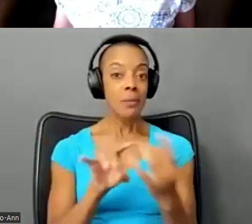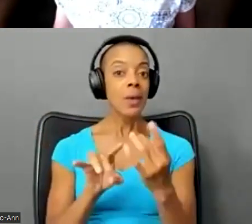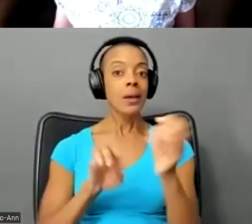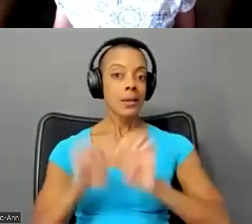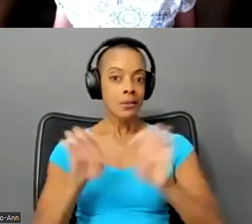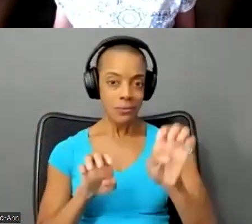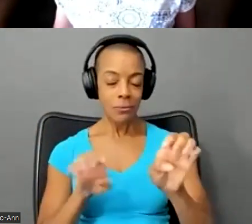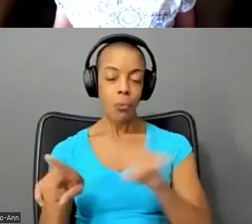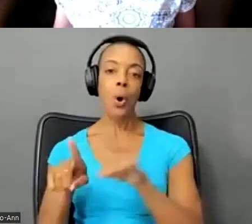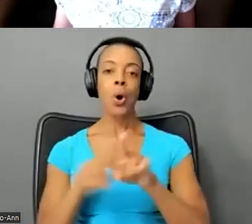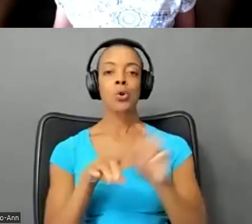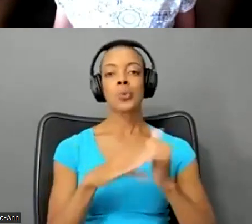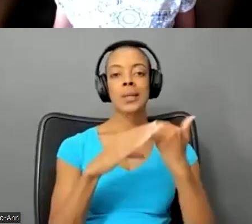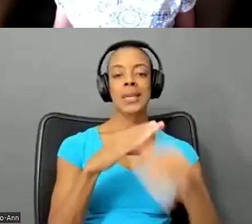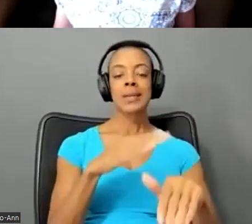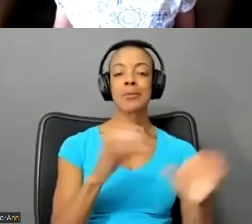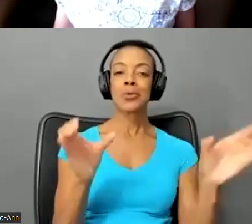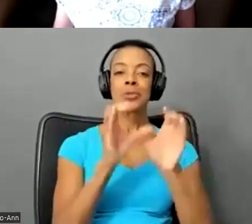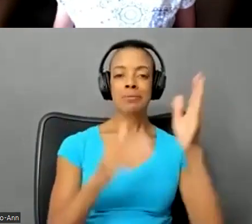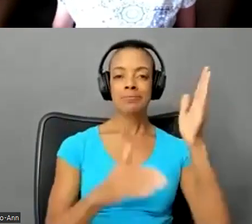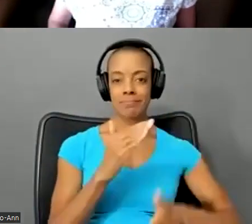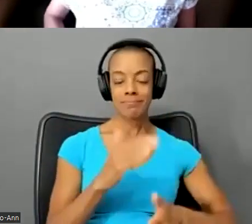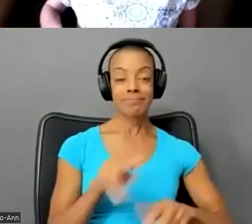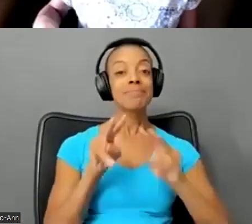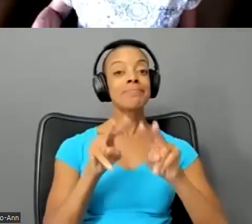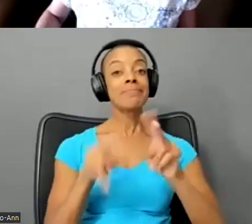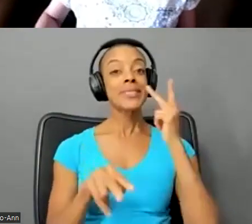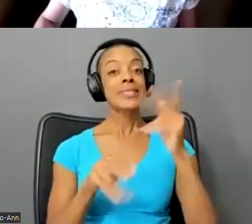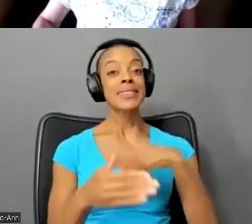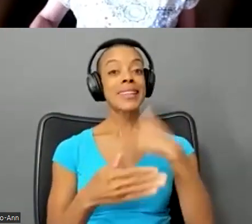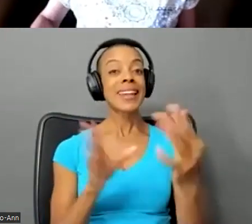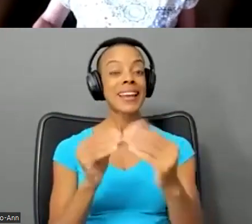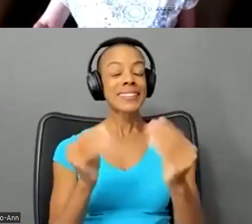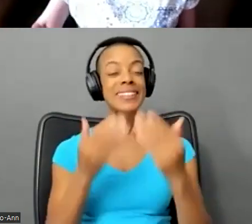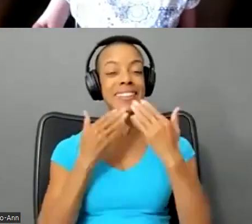of participation. And we look forward to seeing you all at the next webinar. Thank you so much.